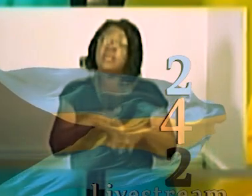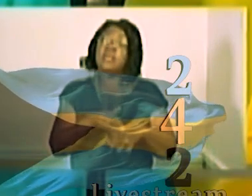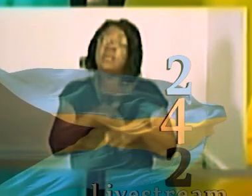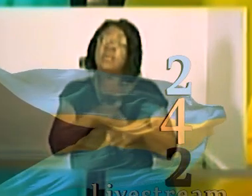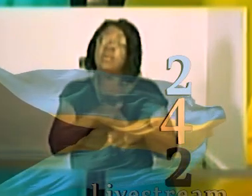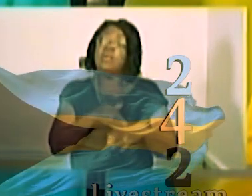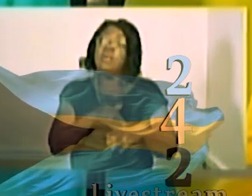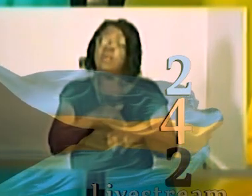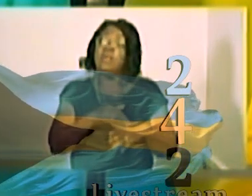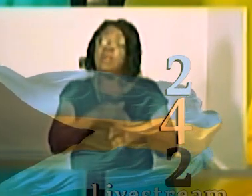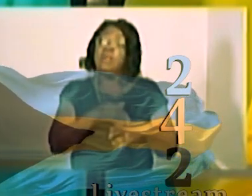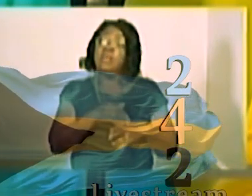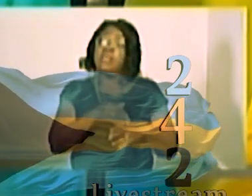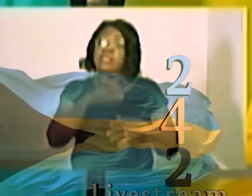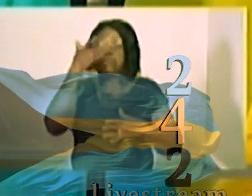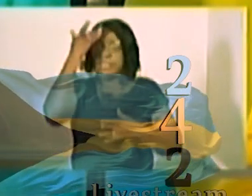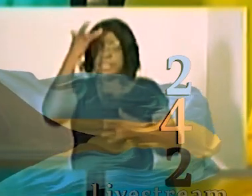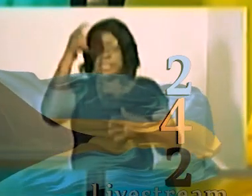of the virus,